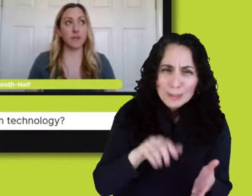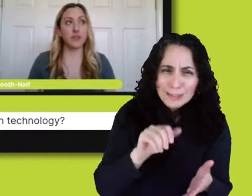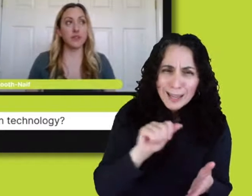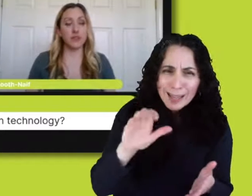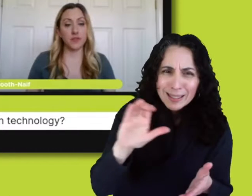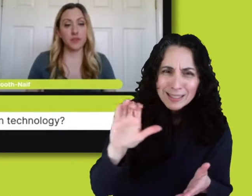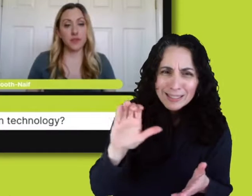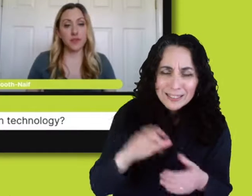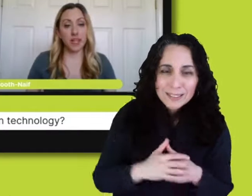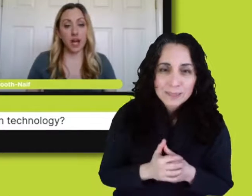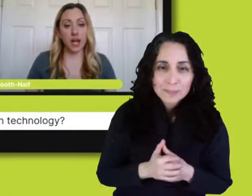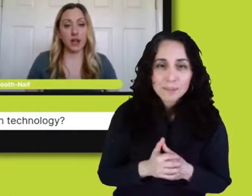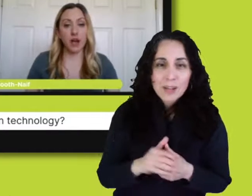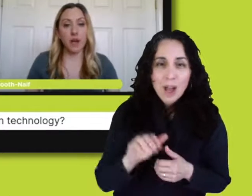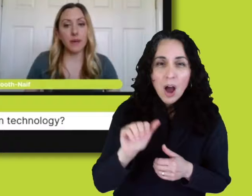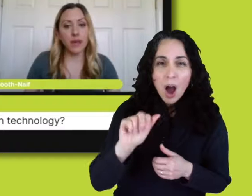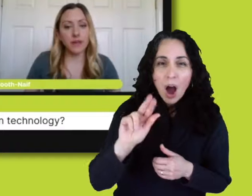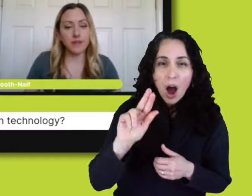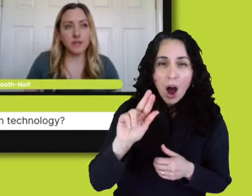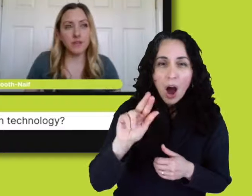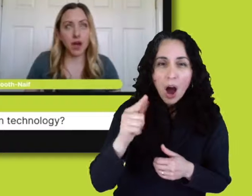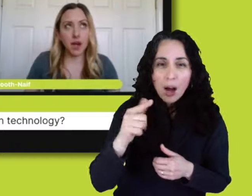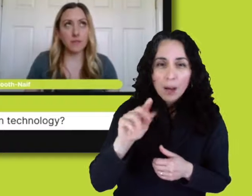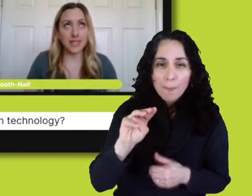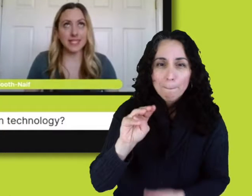What's AAC?